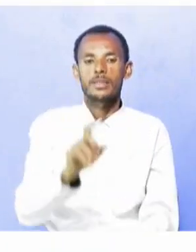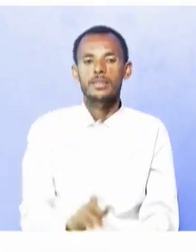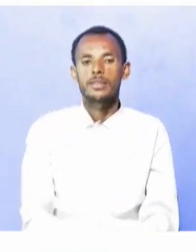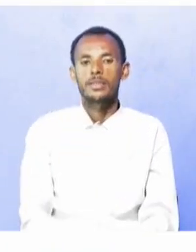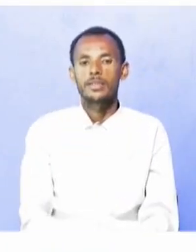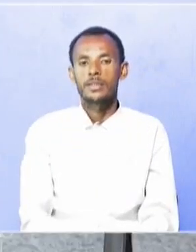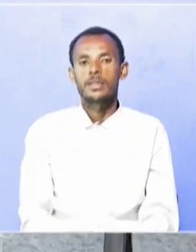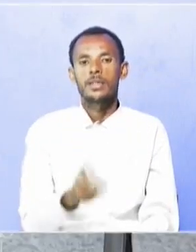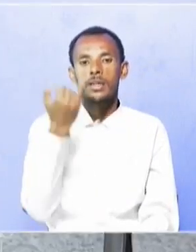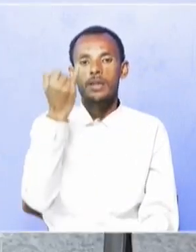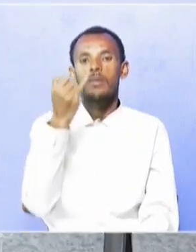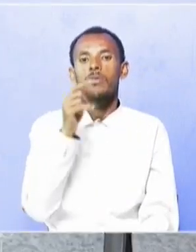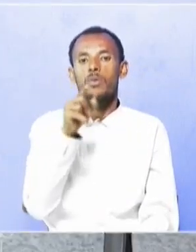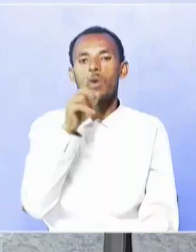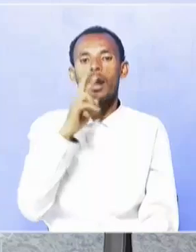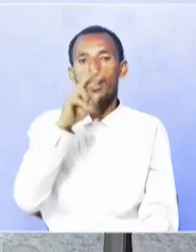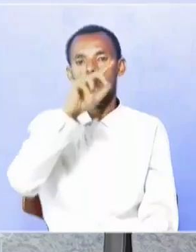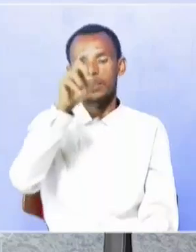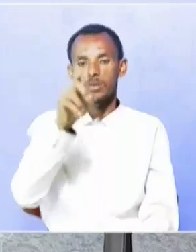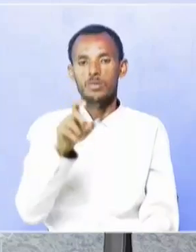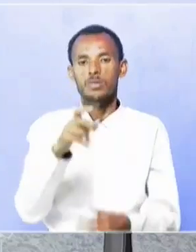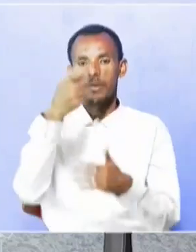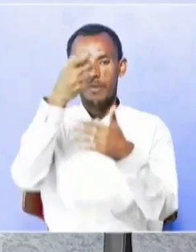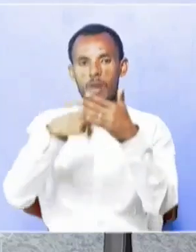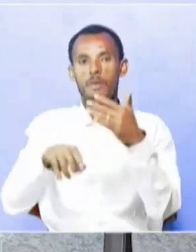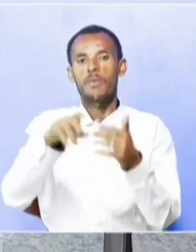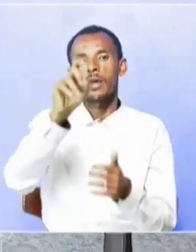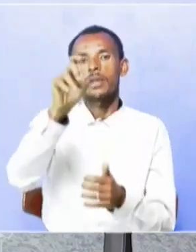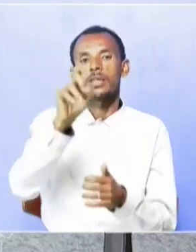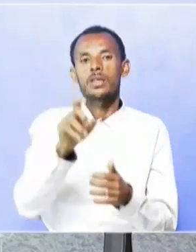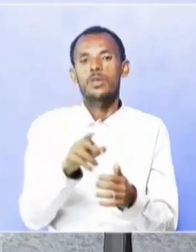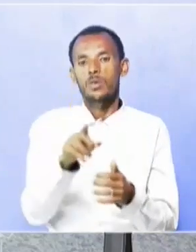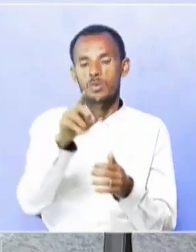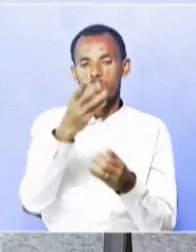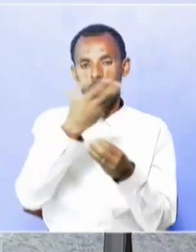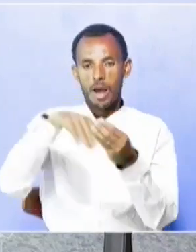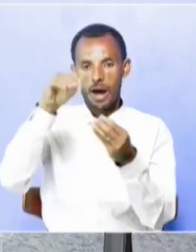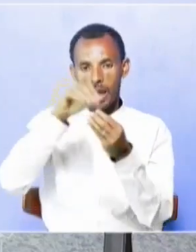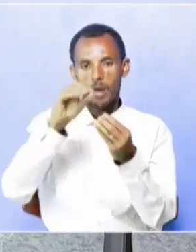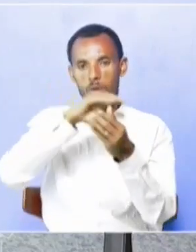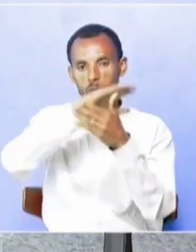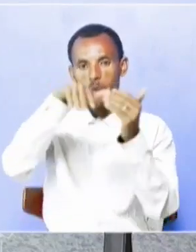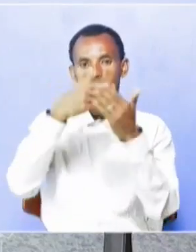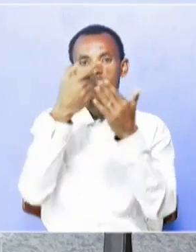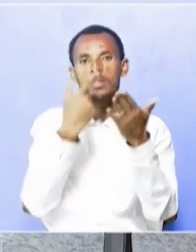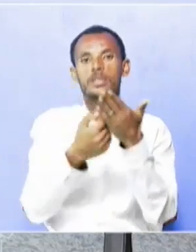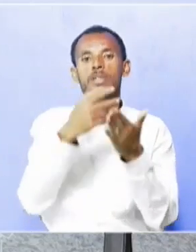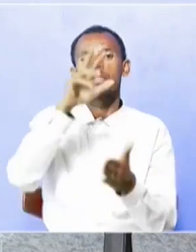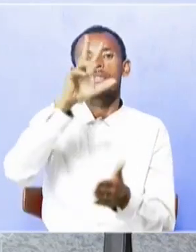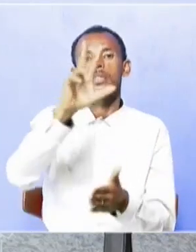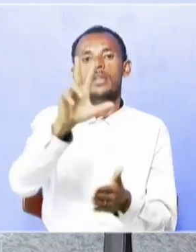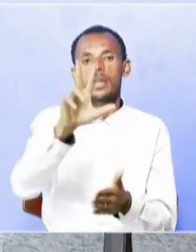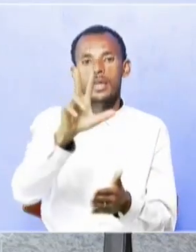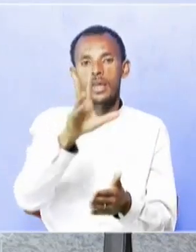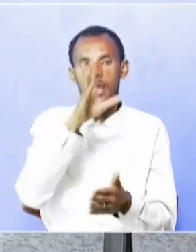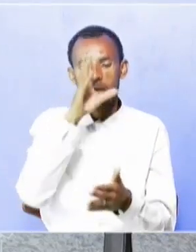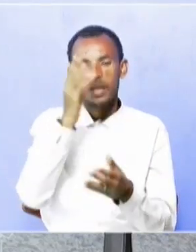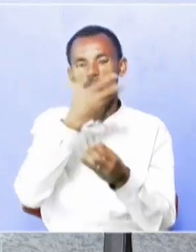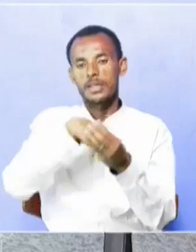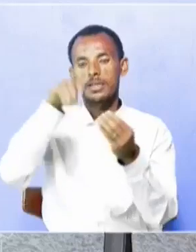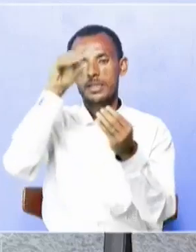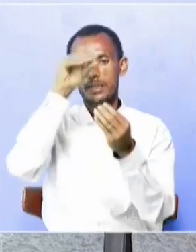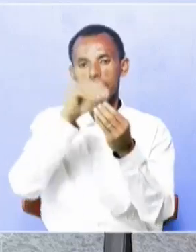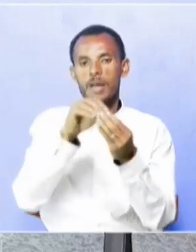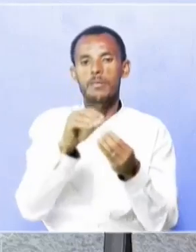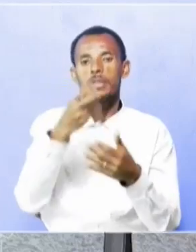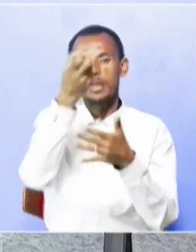okay? If you are asked to find the value of x, you need to add all these three and sum it up, and the